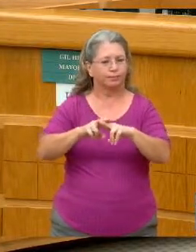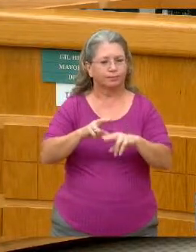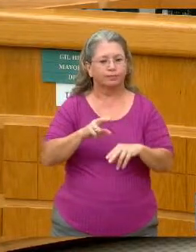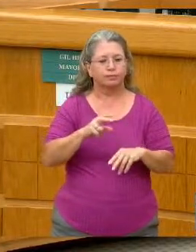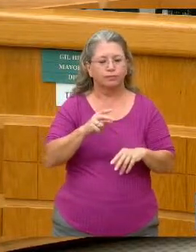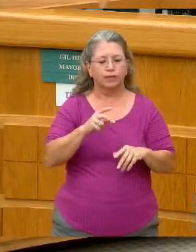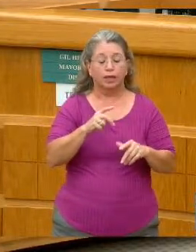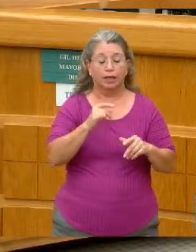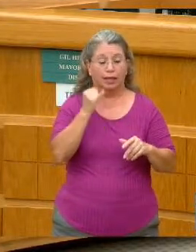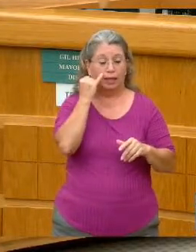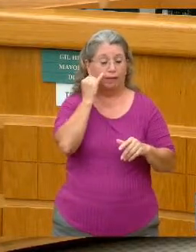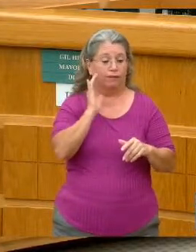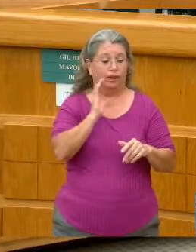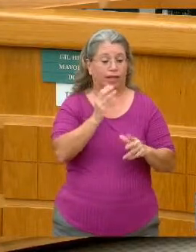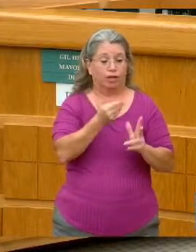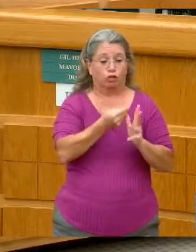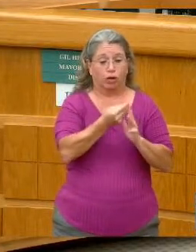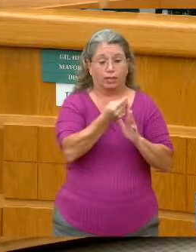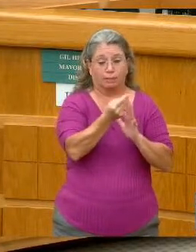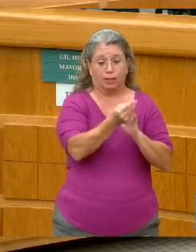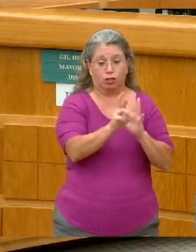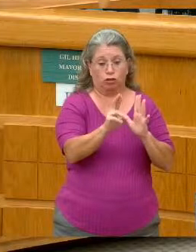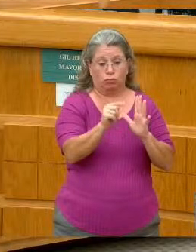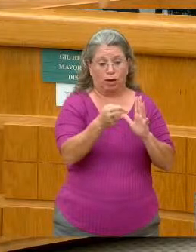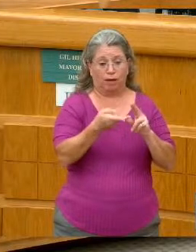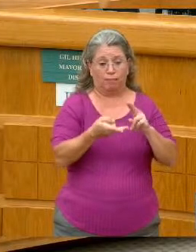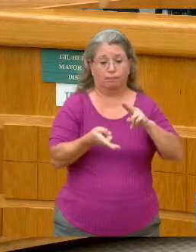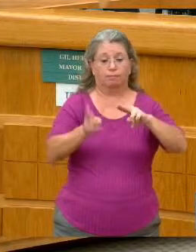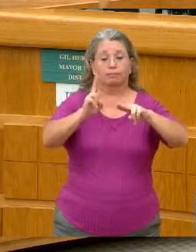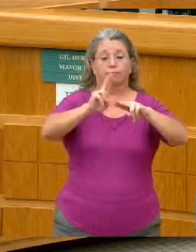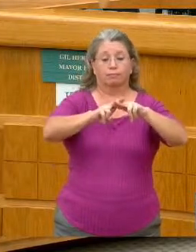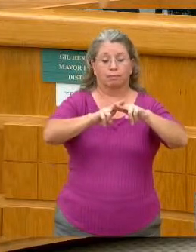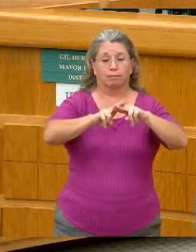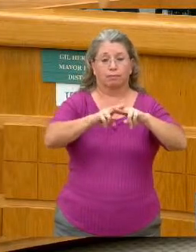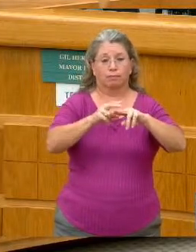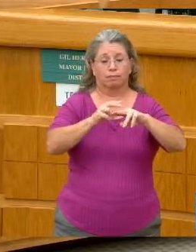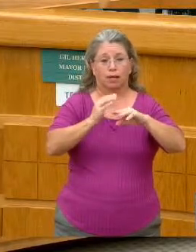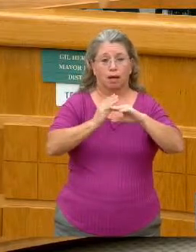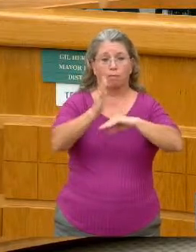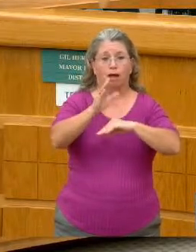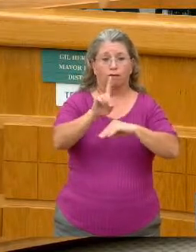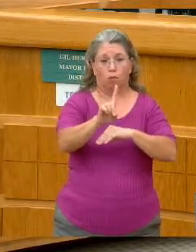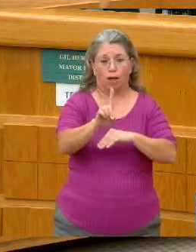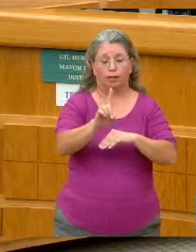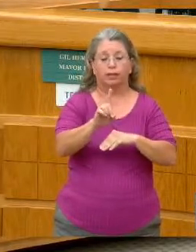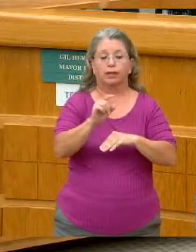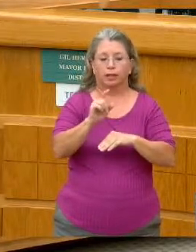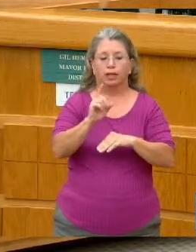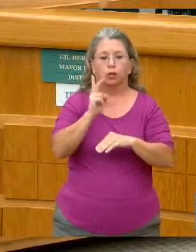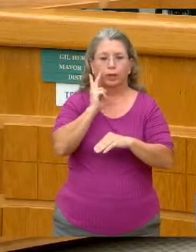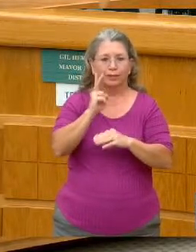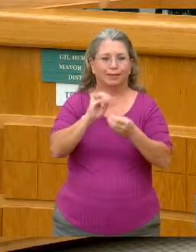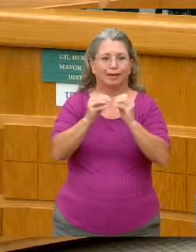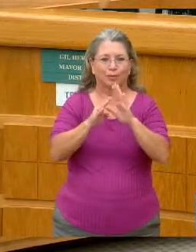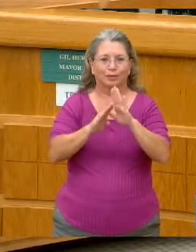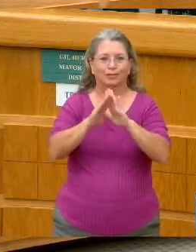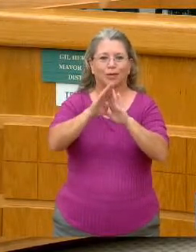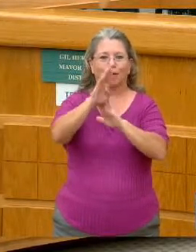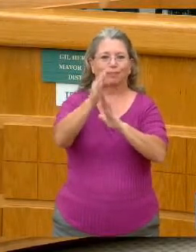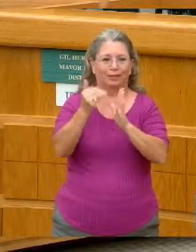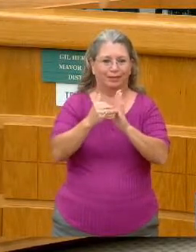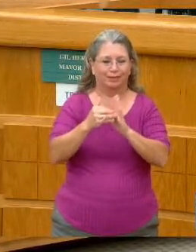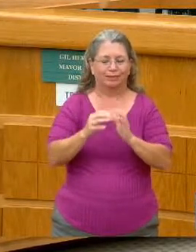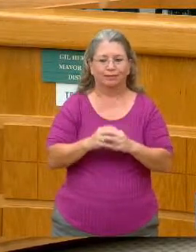an increase in the number of cases in a week and a half to 2 weeks. The cell phone data is predicting